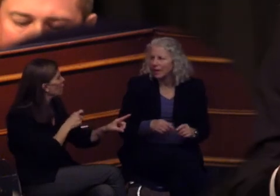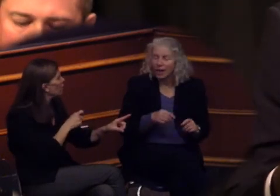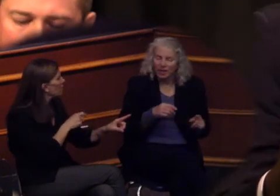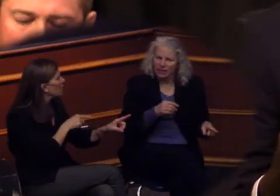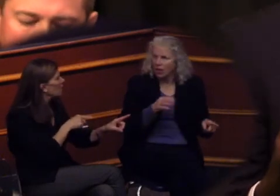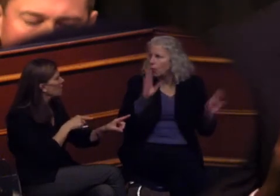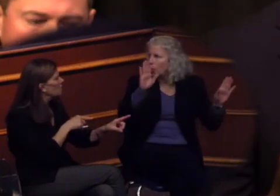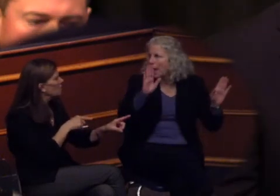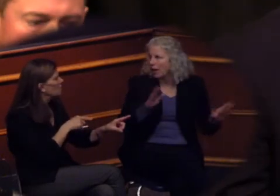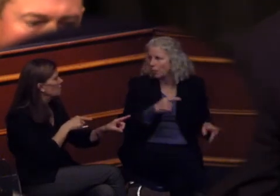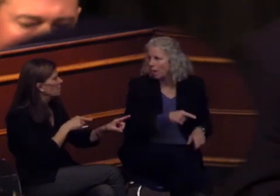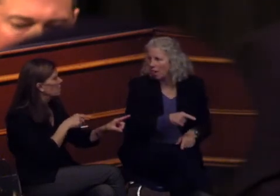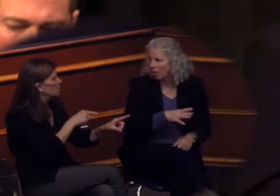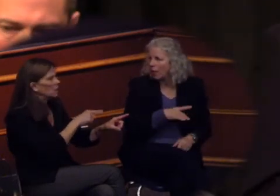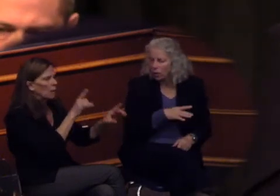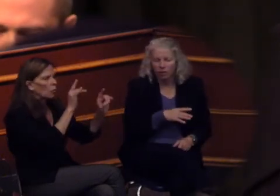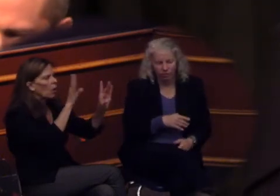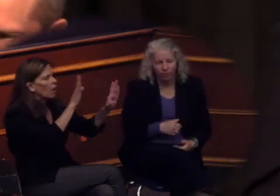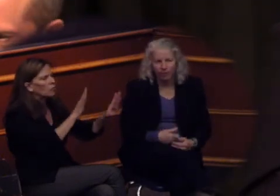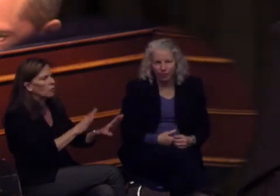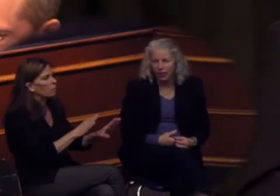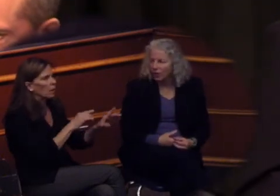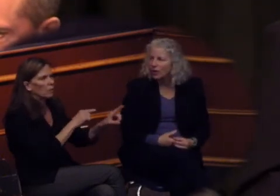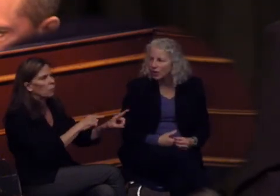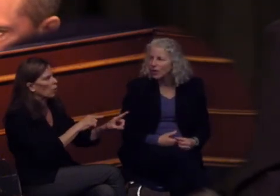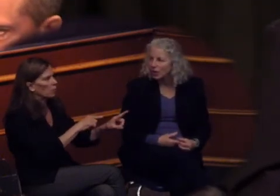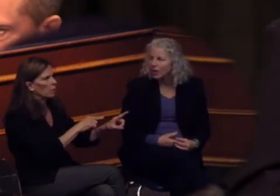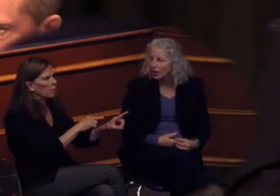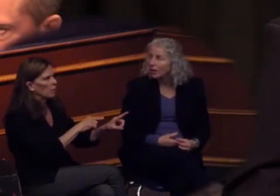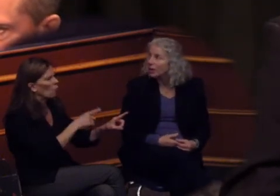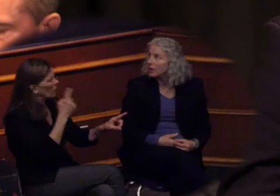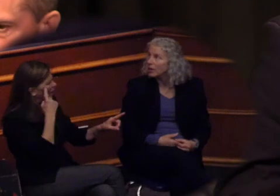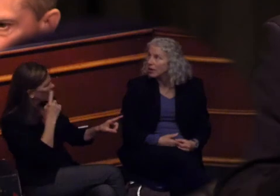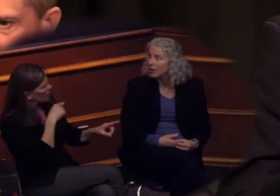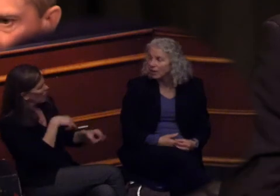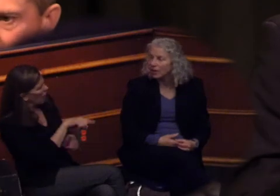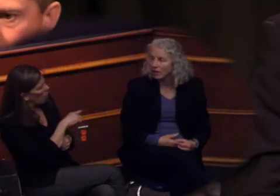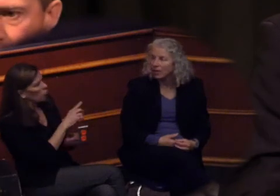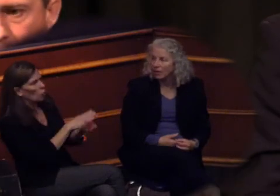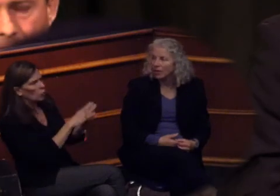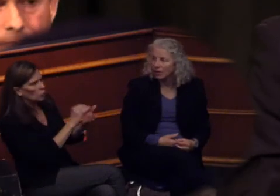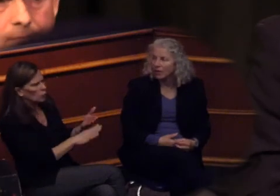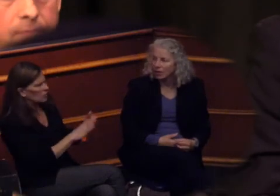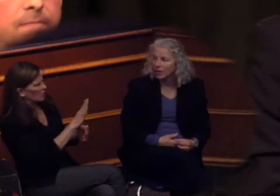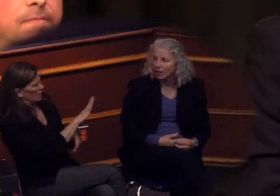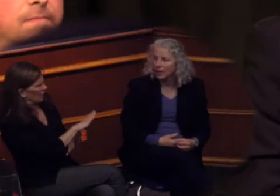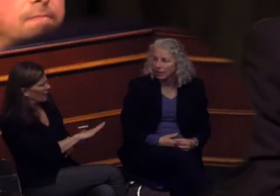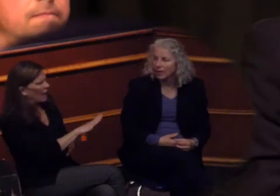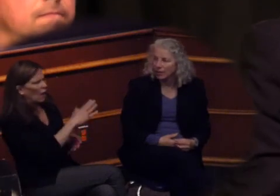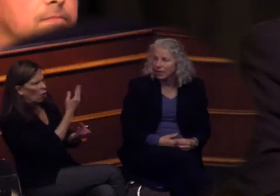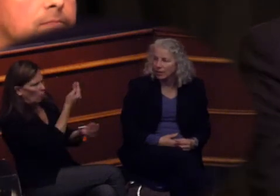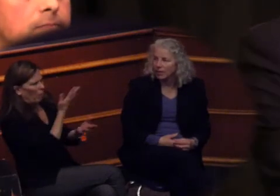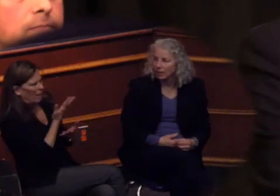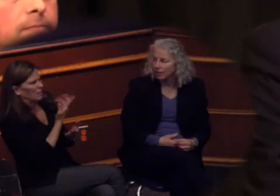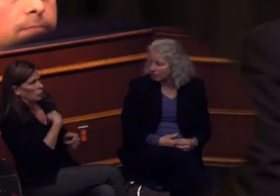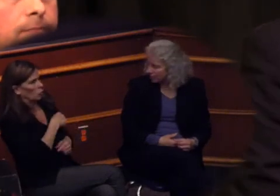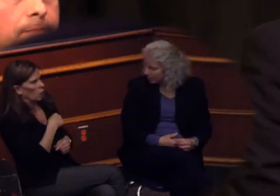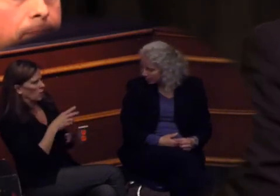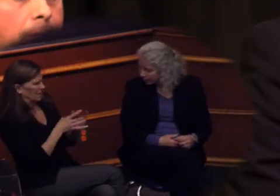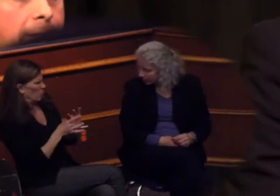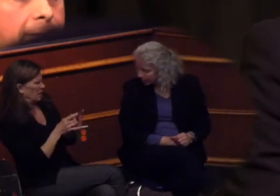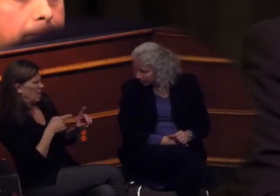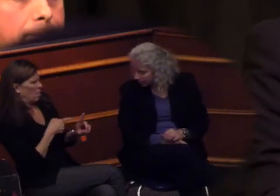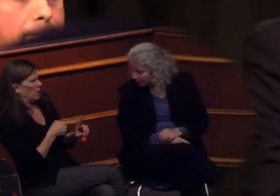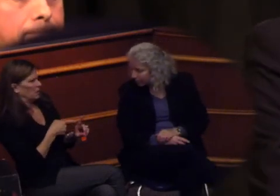Here's when I think about what these students started and what their message is to us. Think about it.